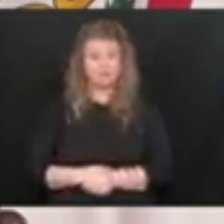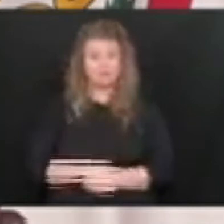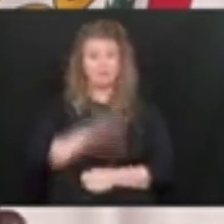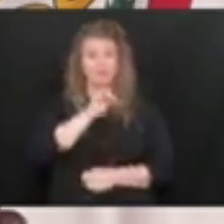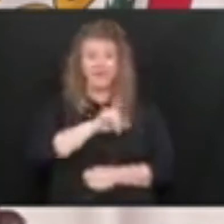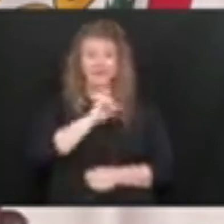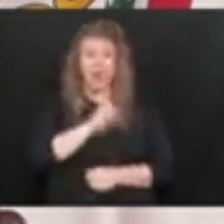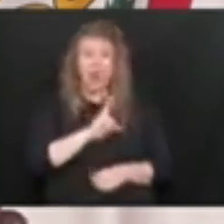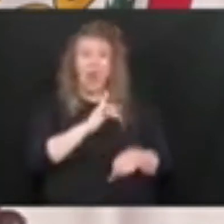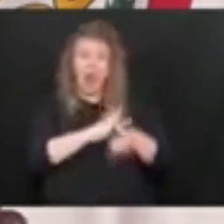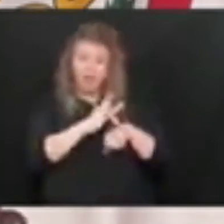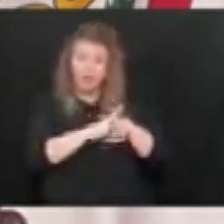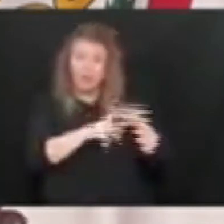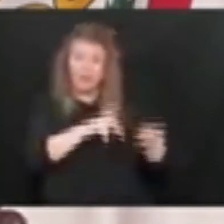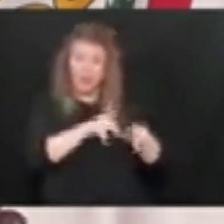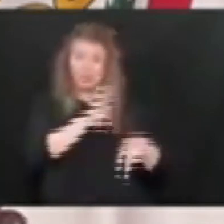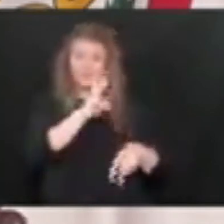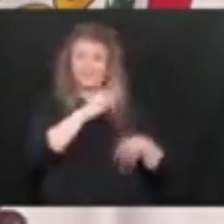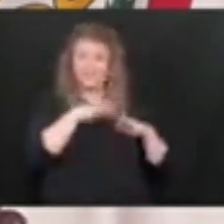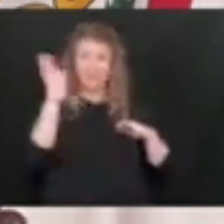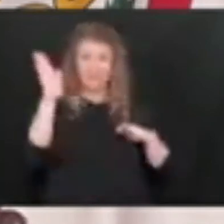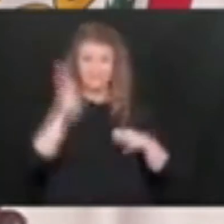eligible people, 16 and above.